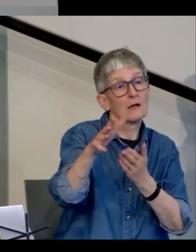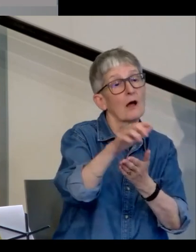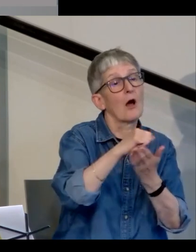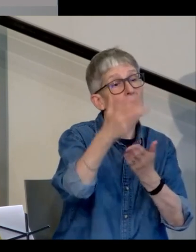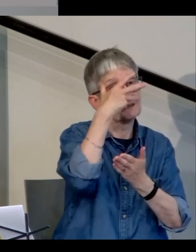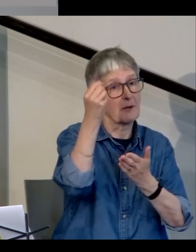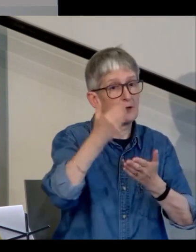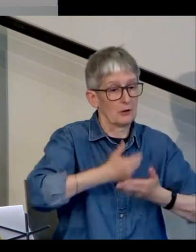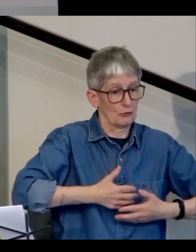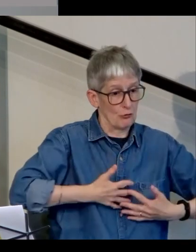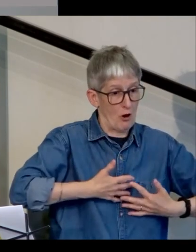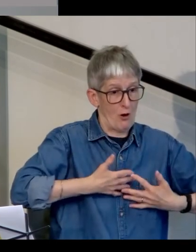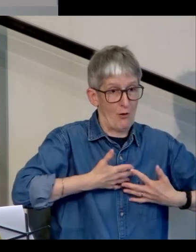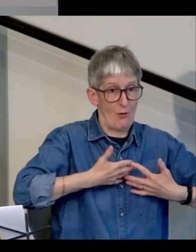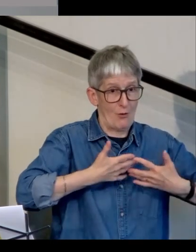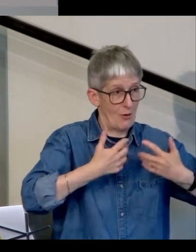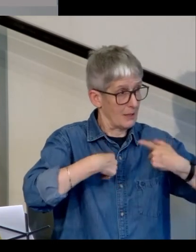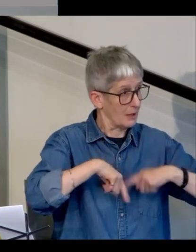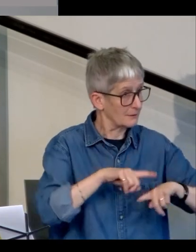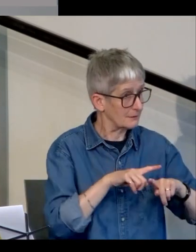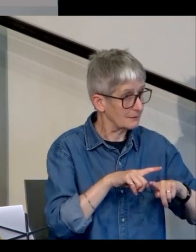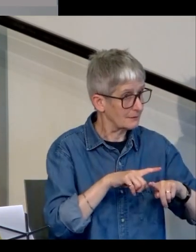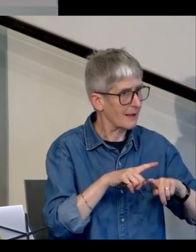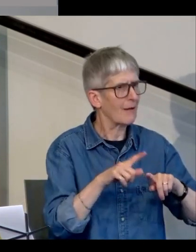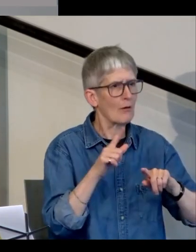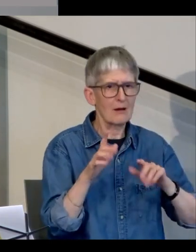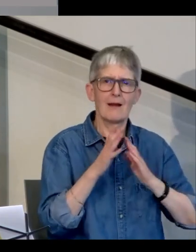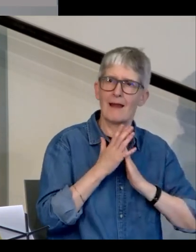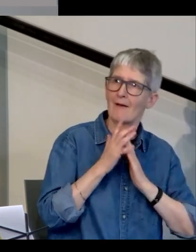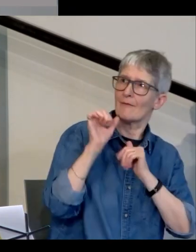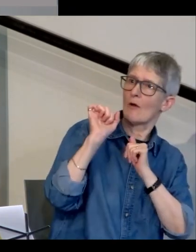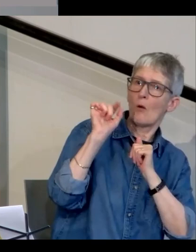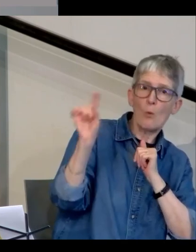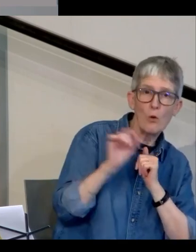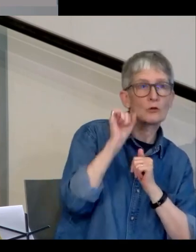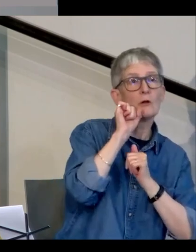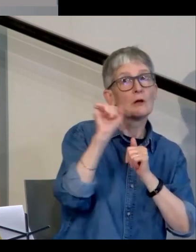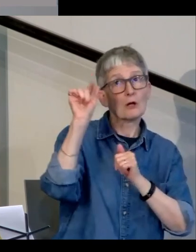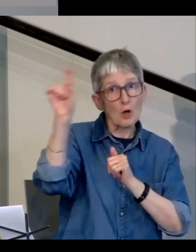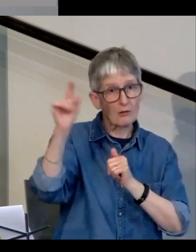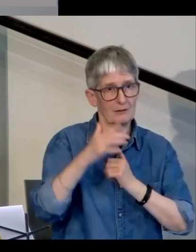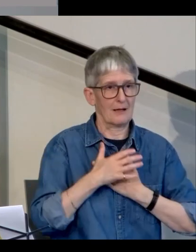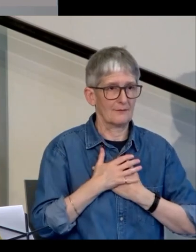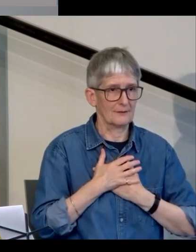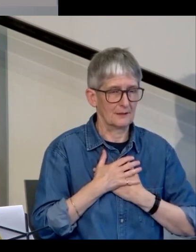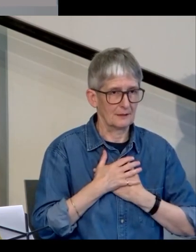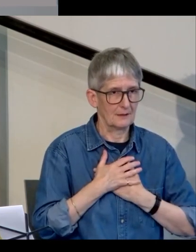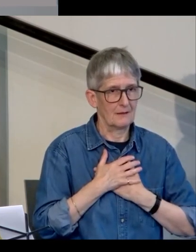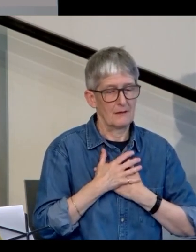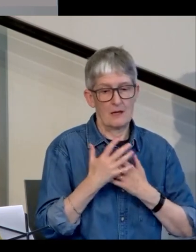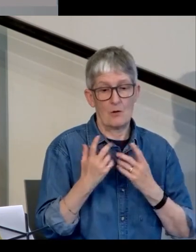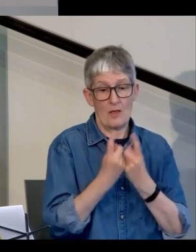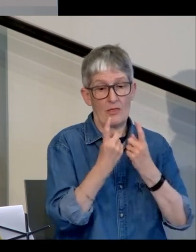grow in us love for the things God loves and are on his heart. Out of an encounter with